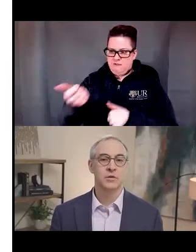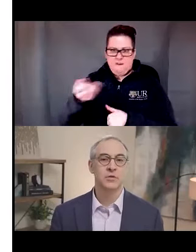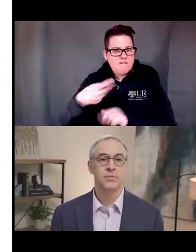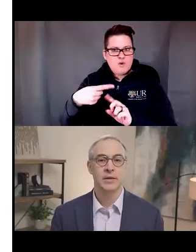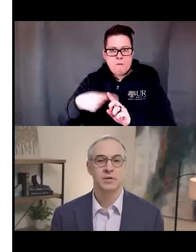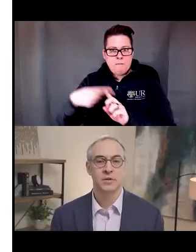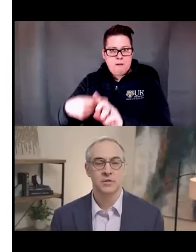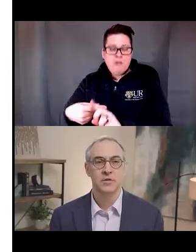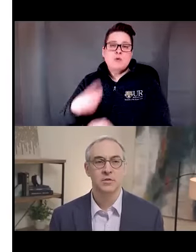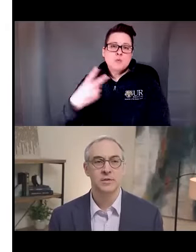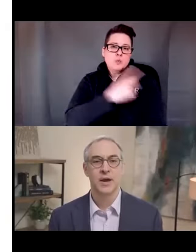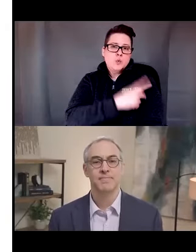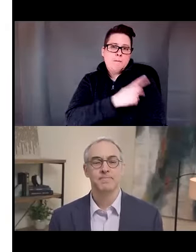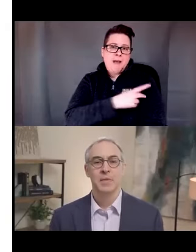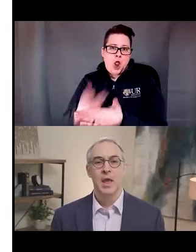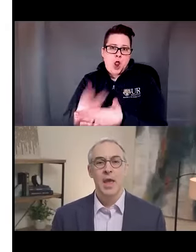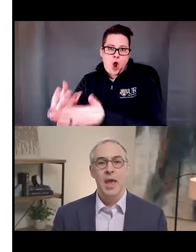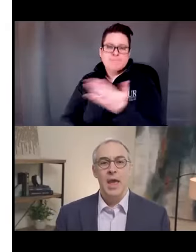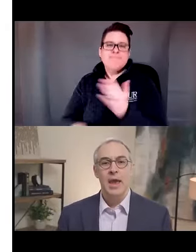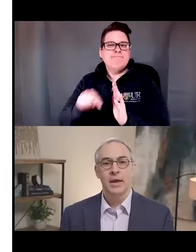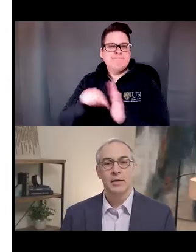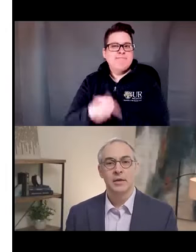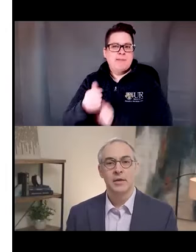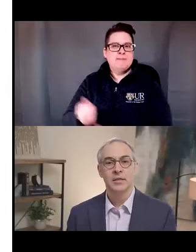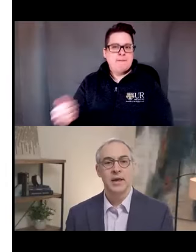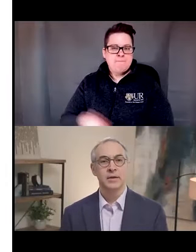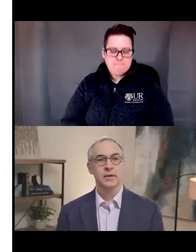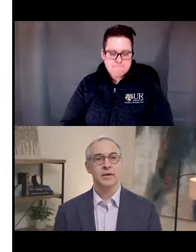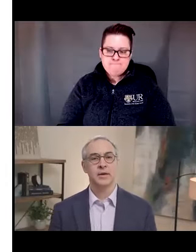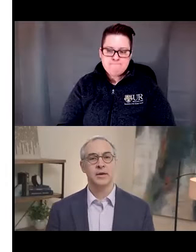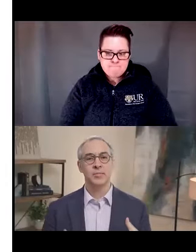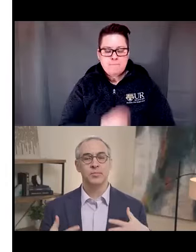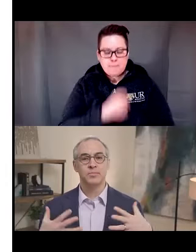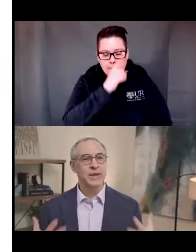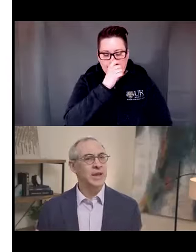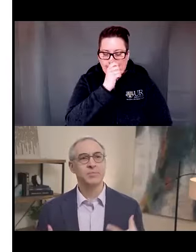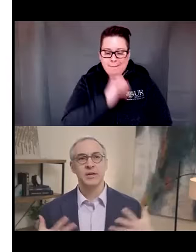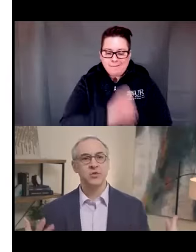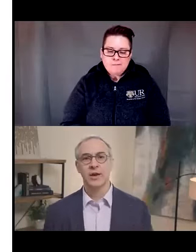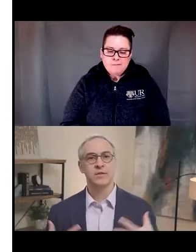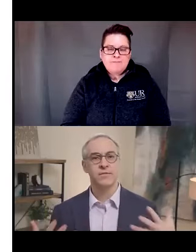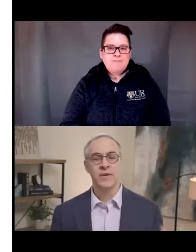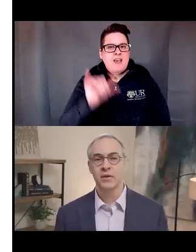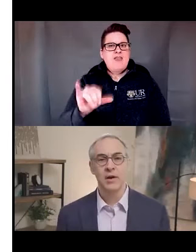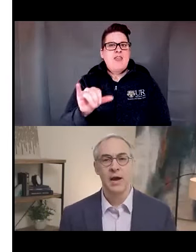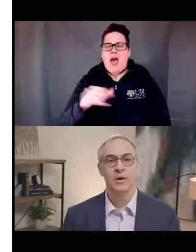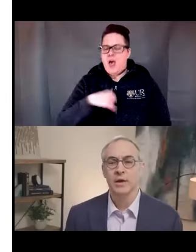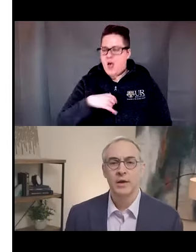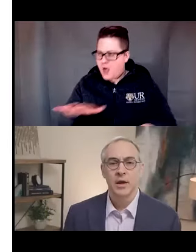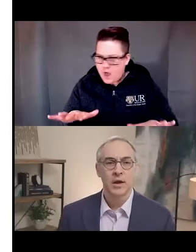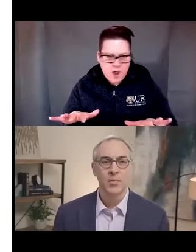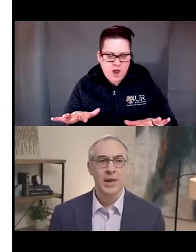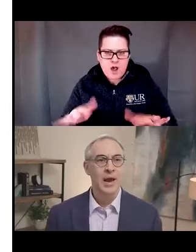months 2 patients to suicide. And that began me trying to figure